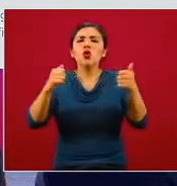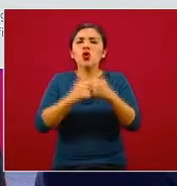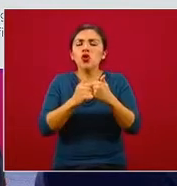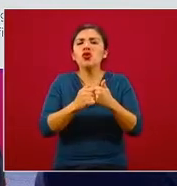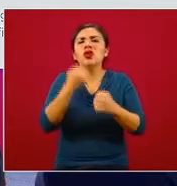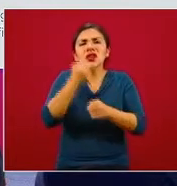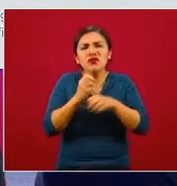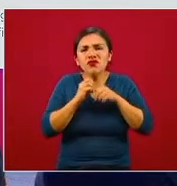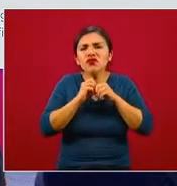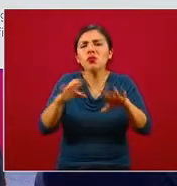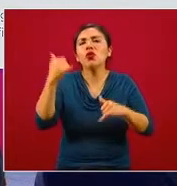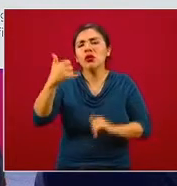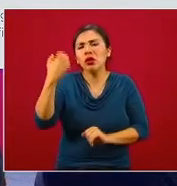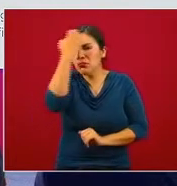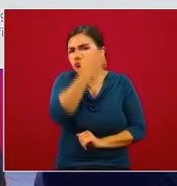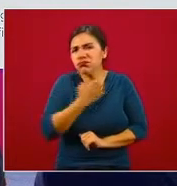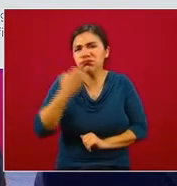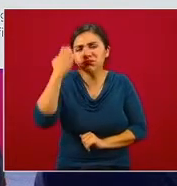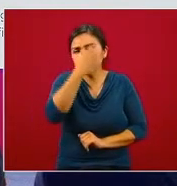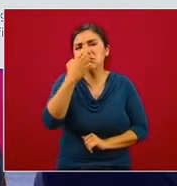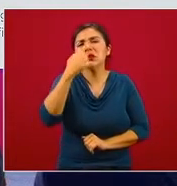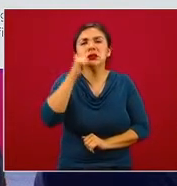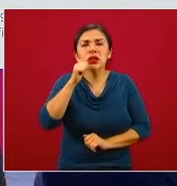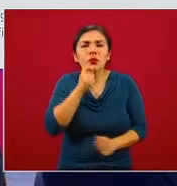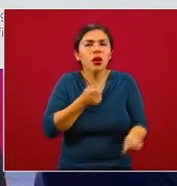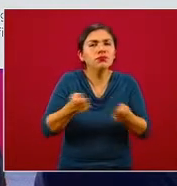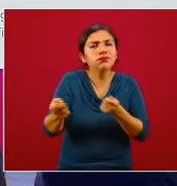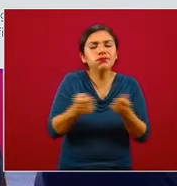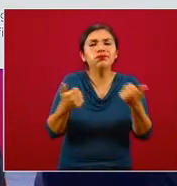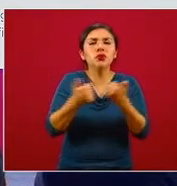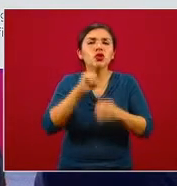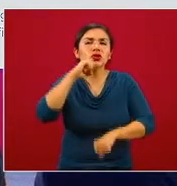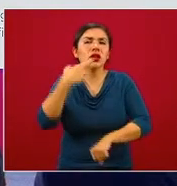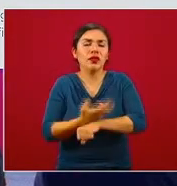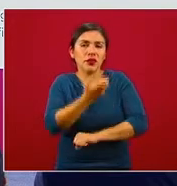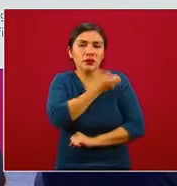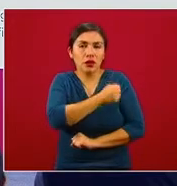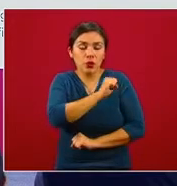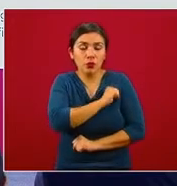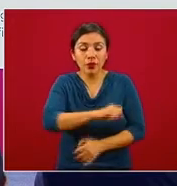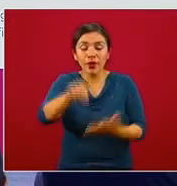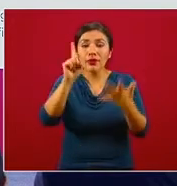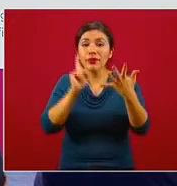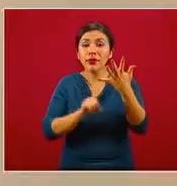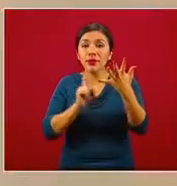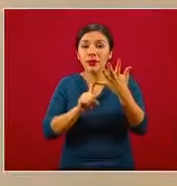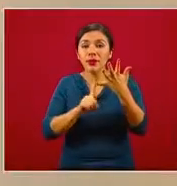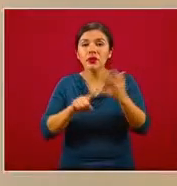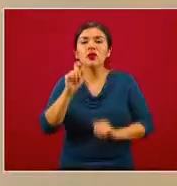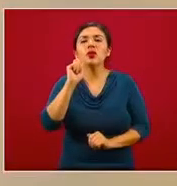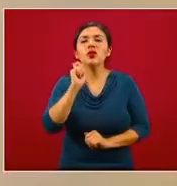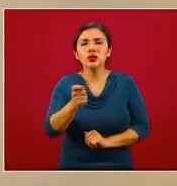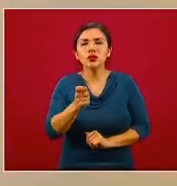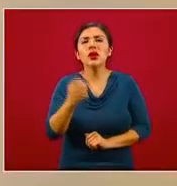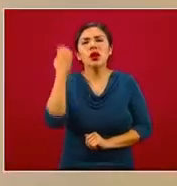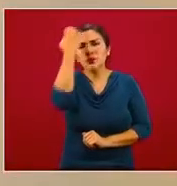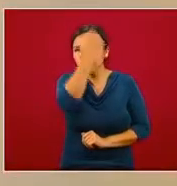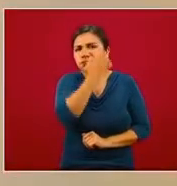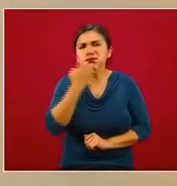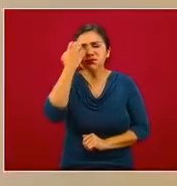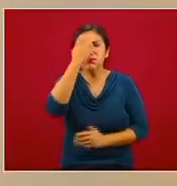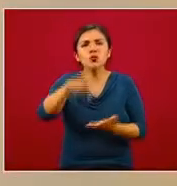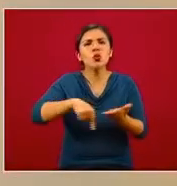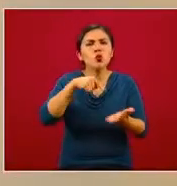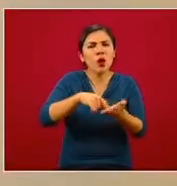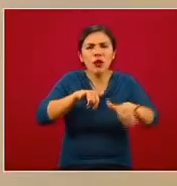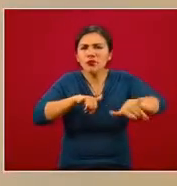currently resides in a place within CONACYT, but is constantly associating and linking